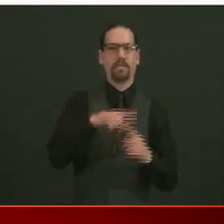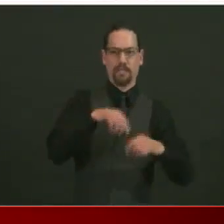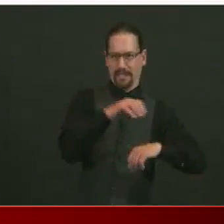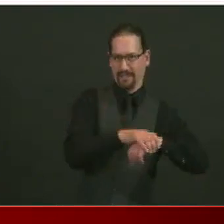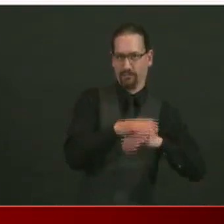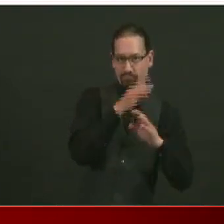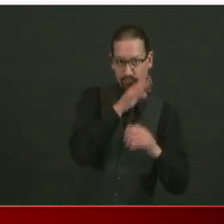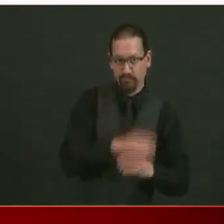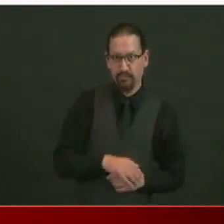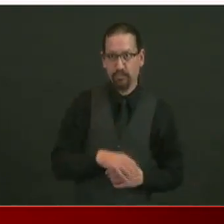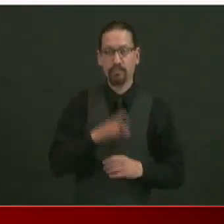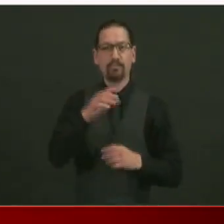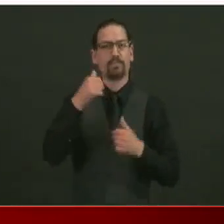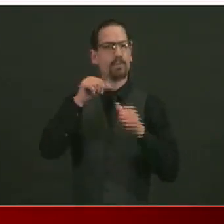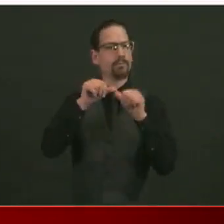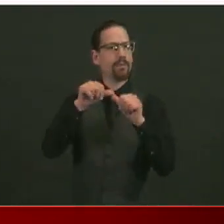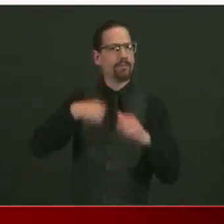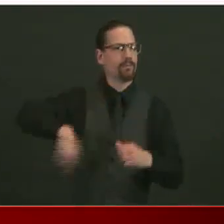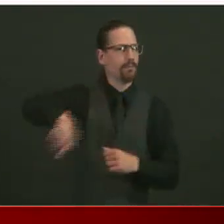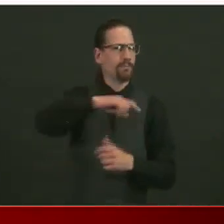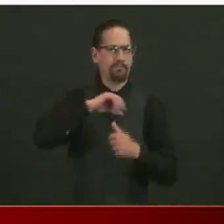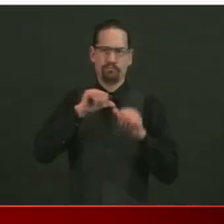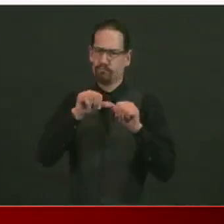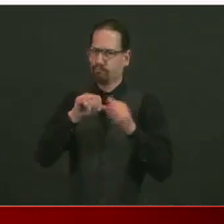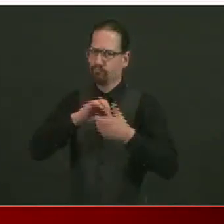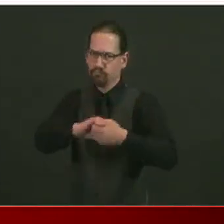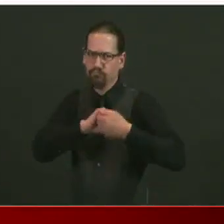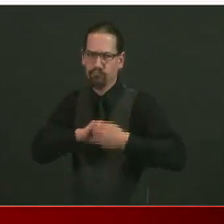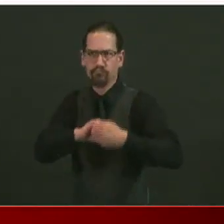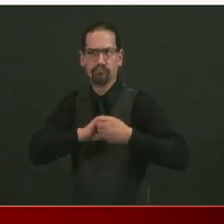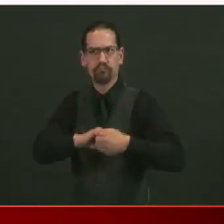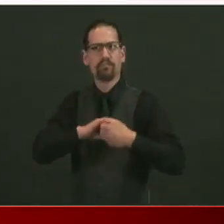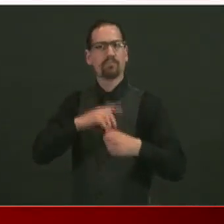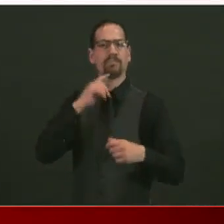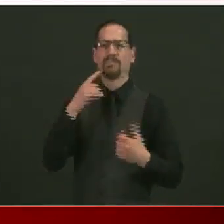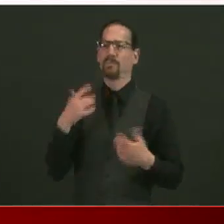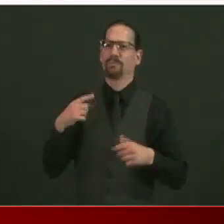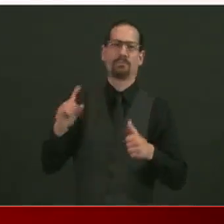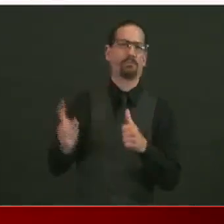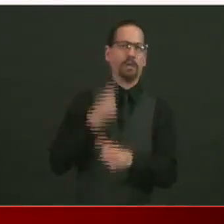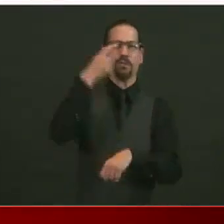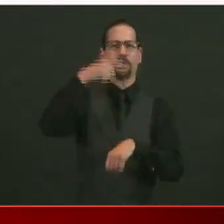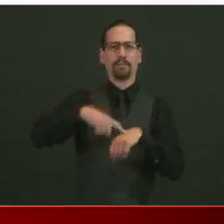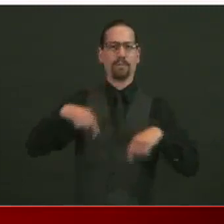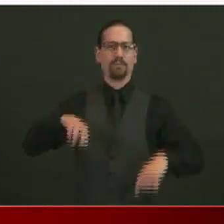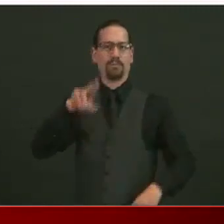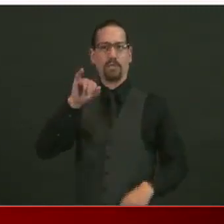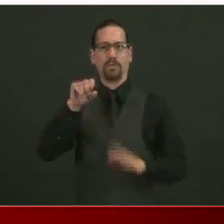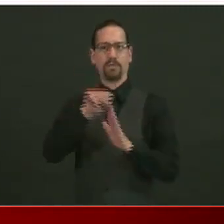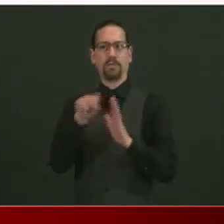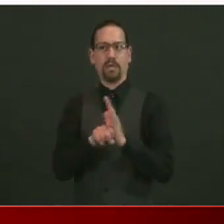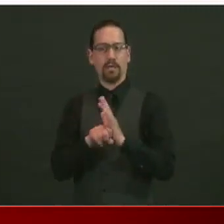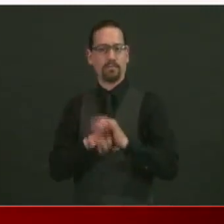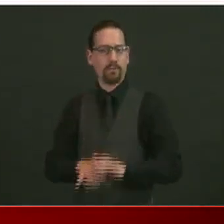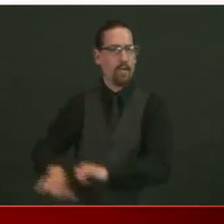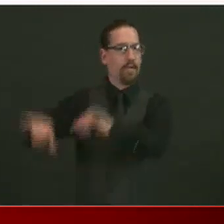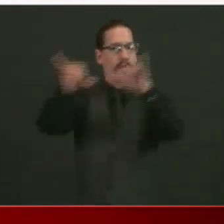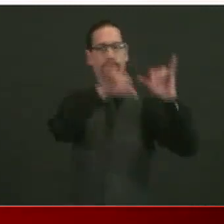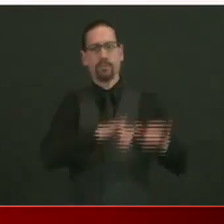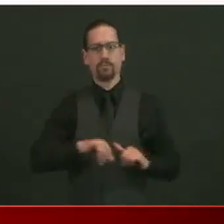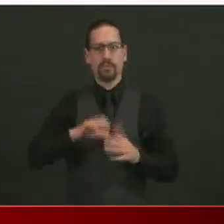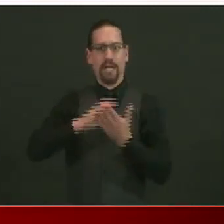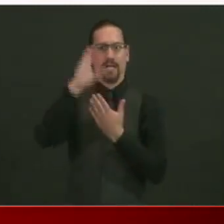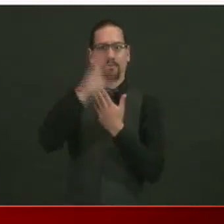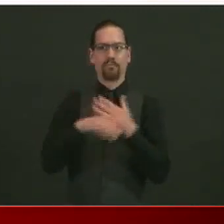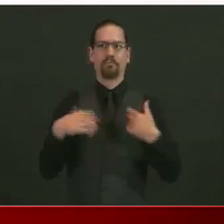This is the first time we've had this in the state of Rhode Island. I want to thank everyone that worked with us to create that calendar.